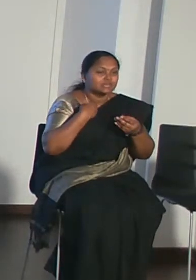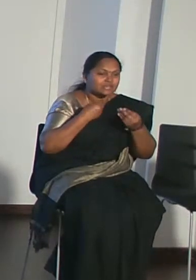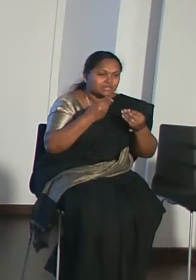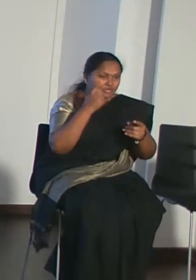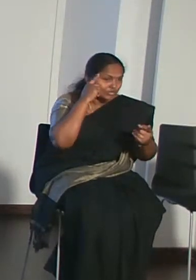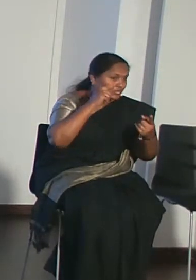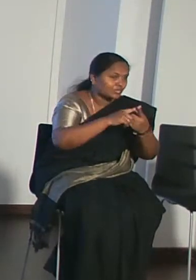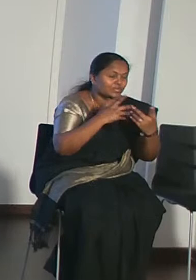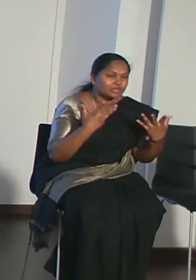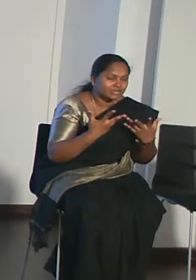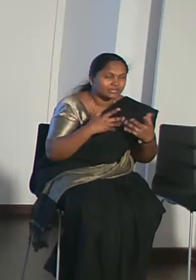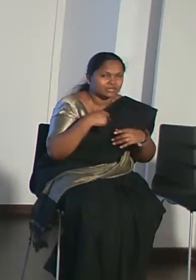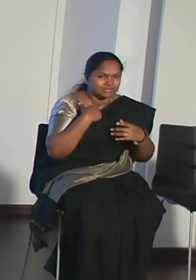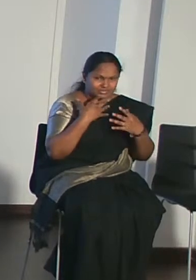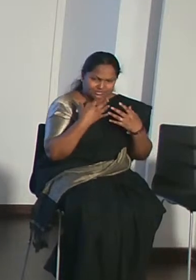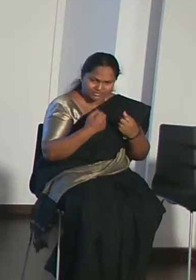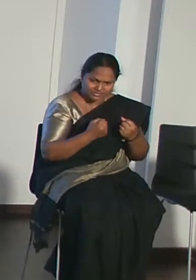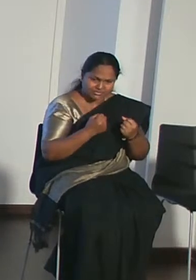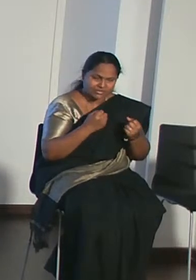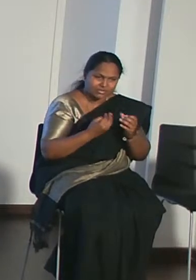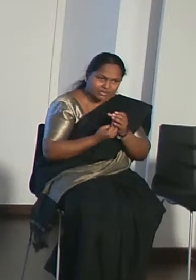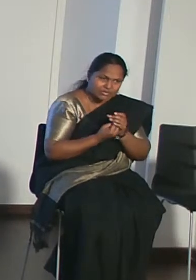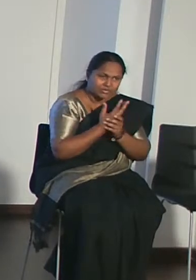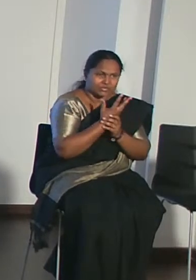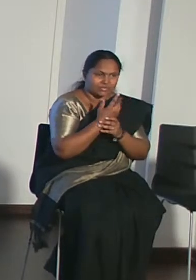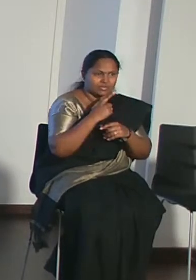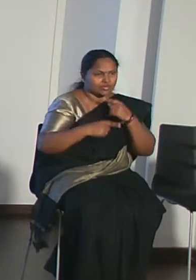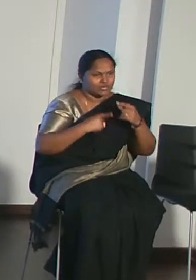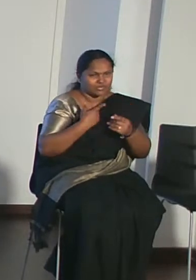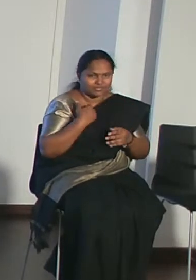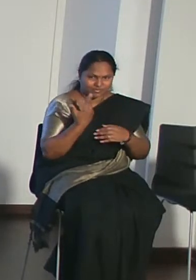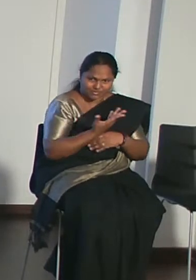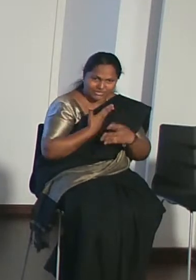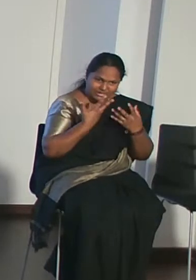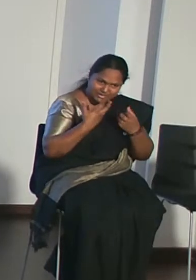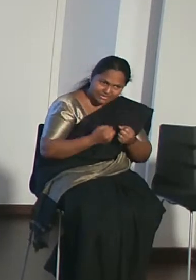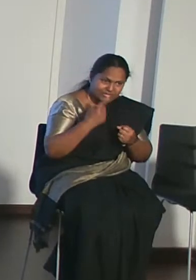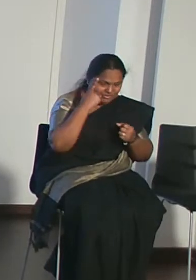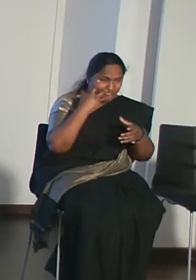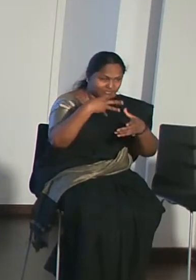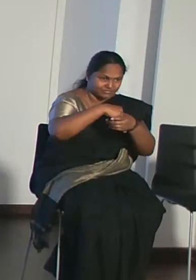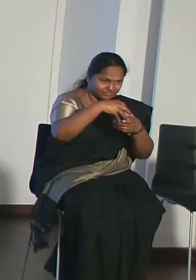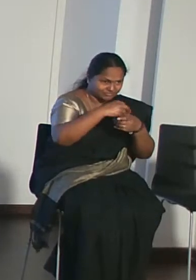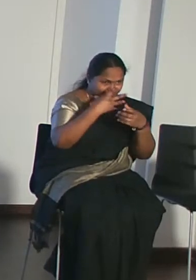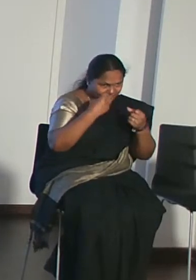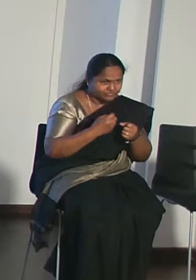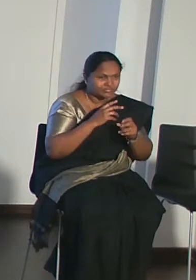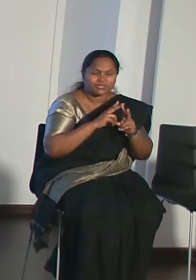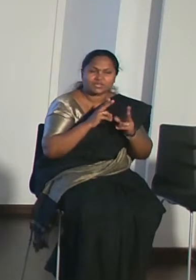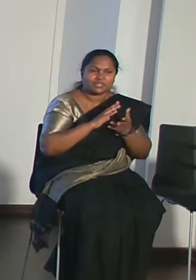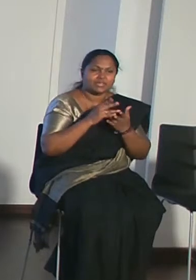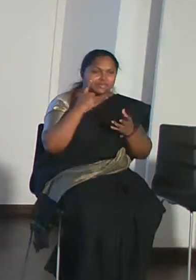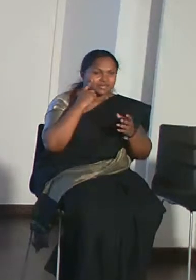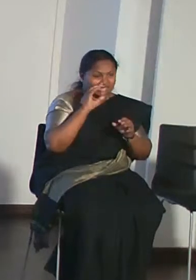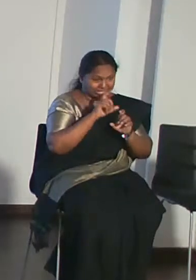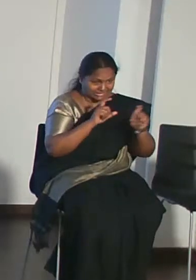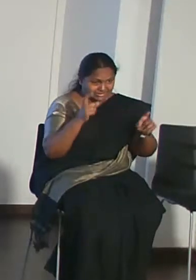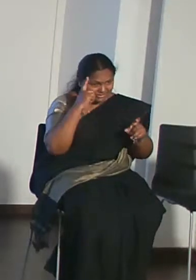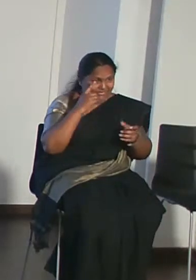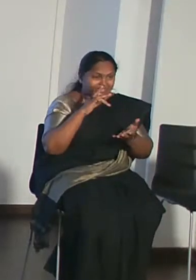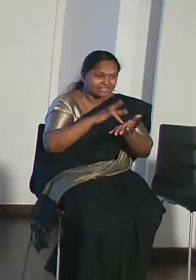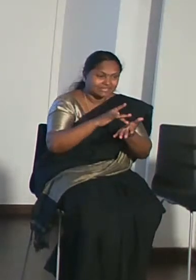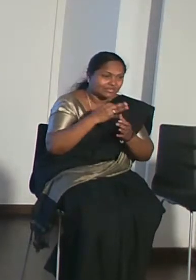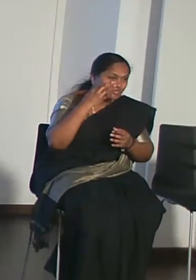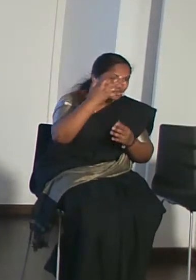And that was sort of, that's the probe I think that all of us are sort of taking forward. And it's so nice to hear about future landings.